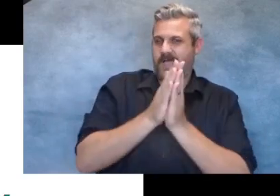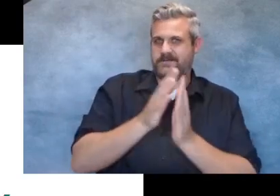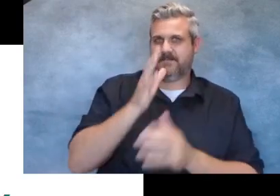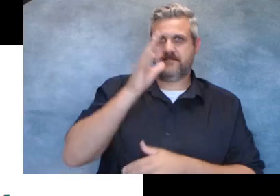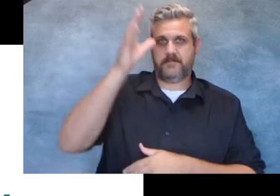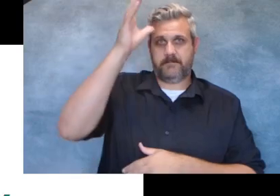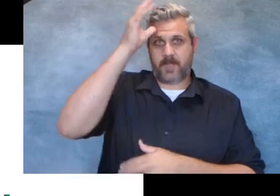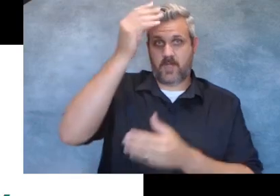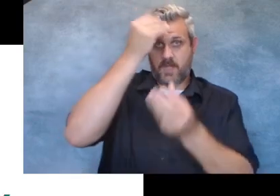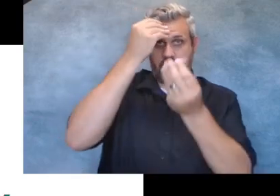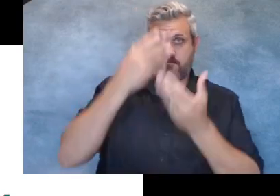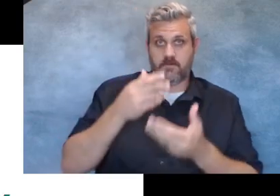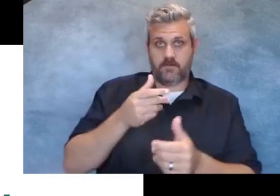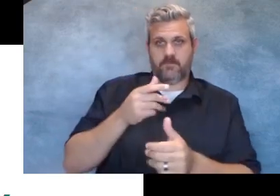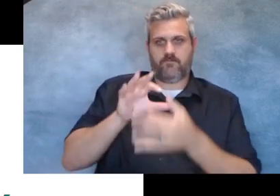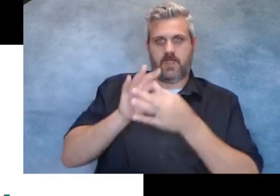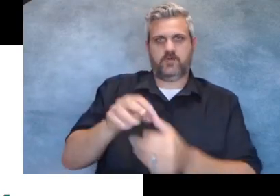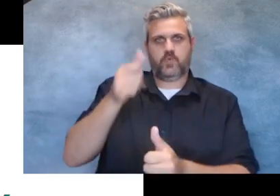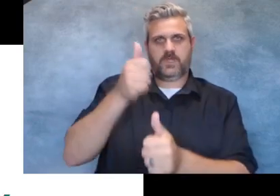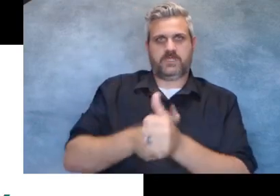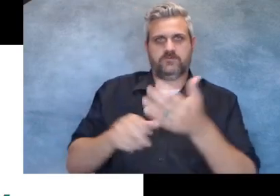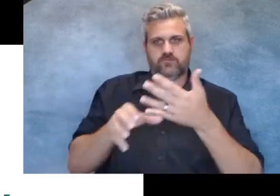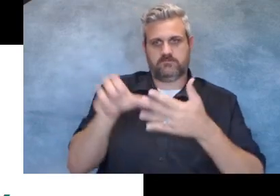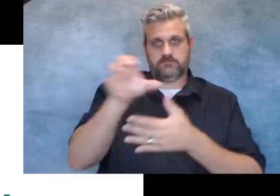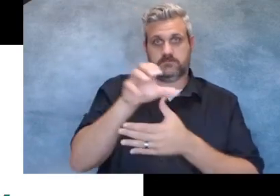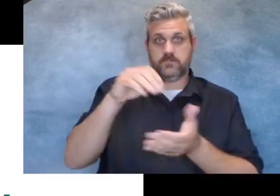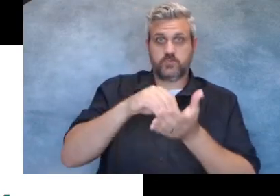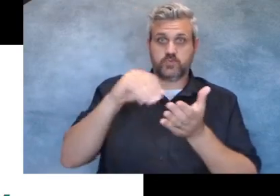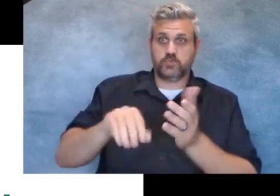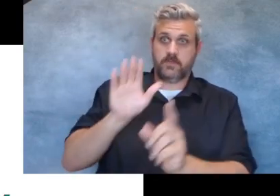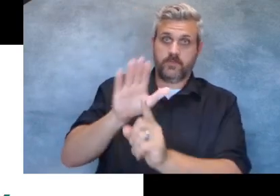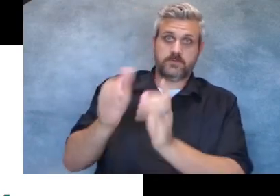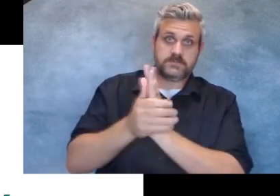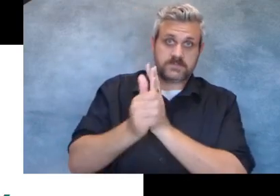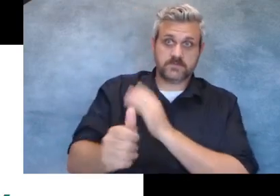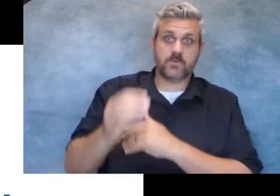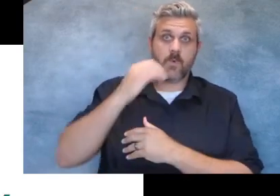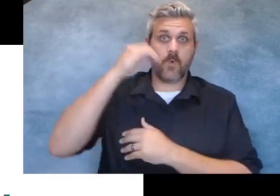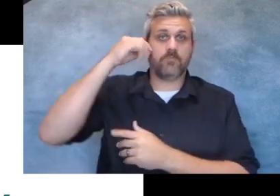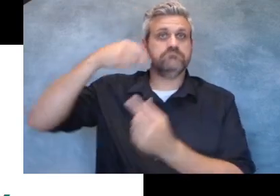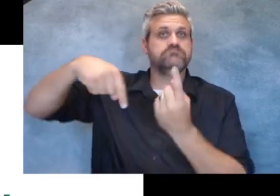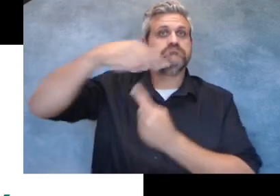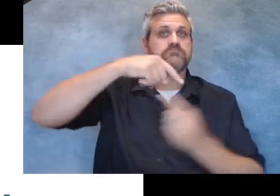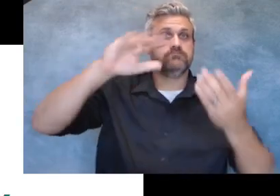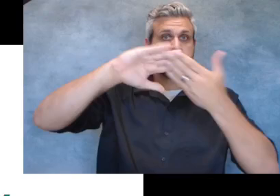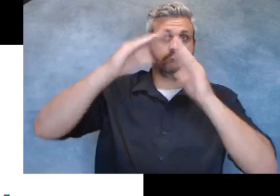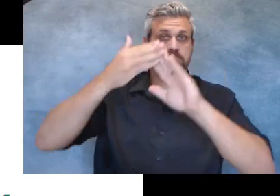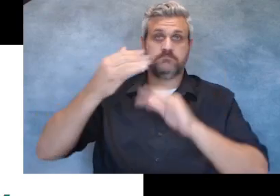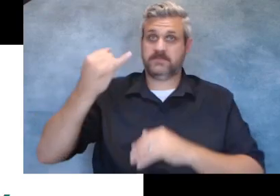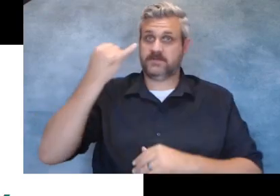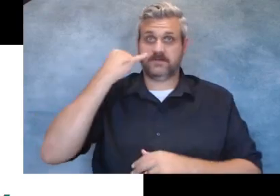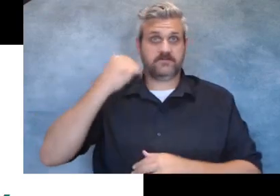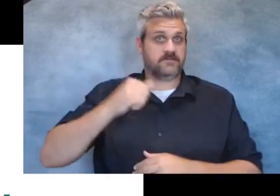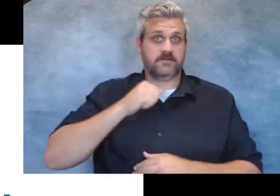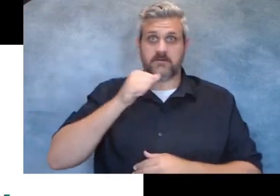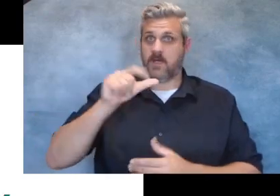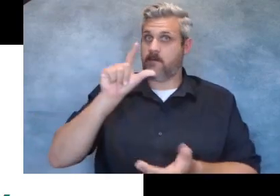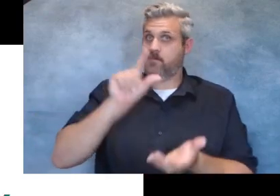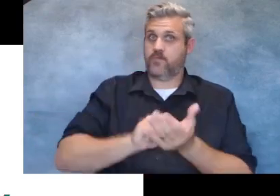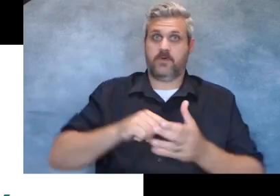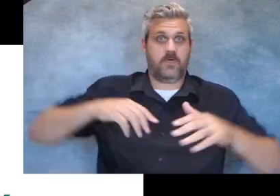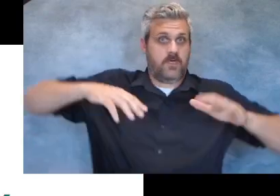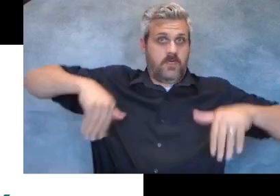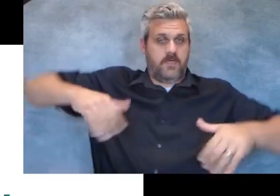input regarding each criterion and the student's skills in the home and community. If you have not already, please feel free to print